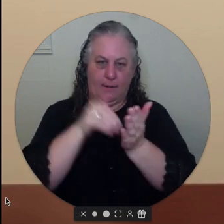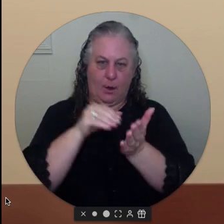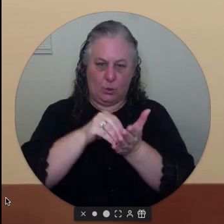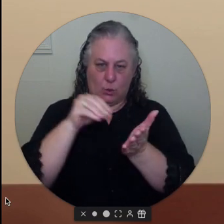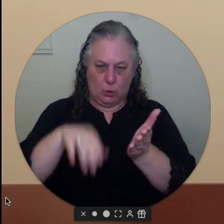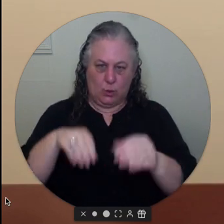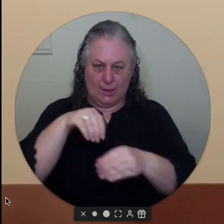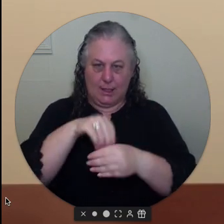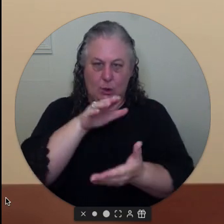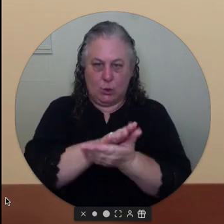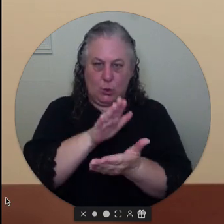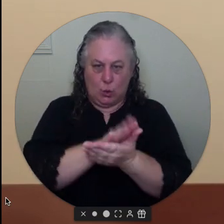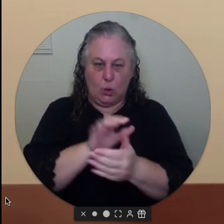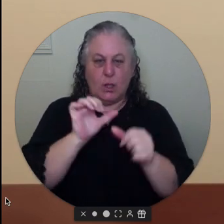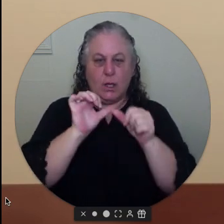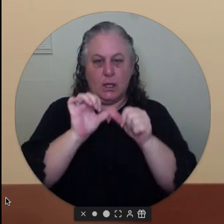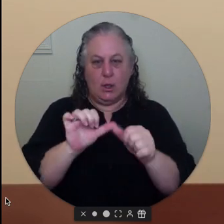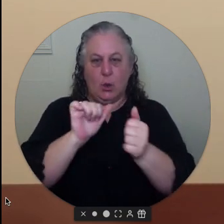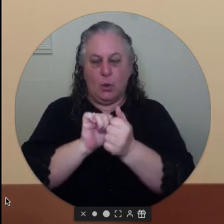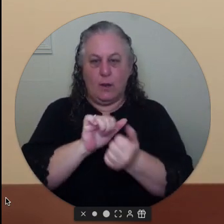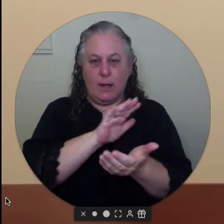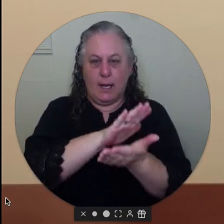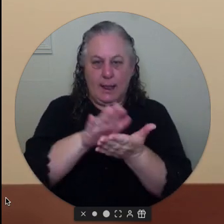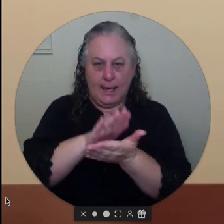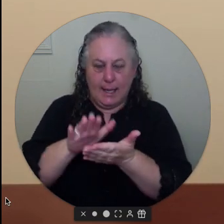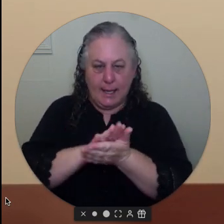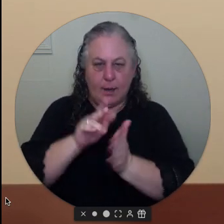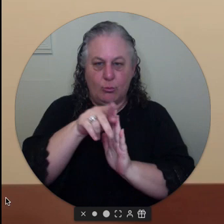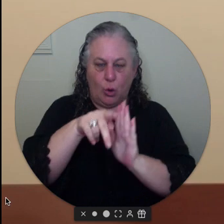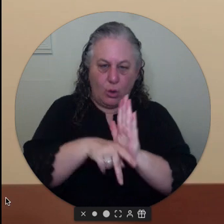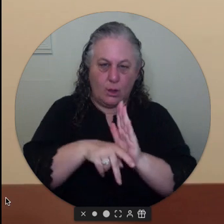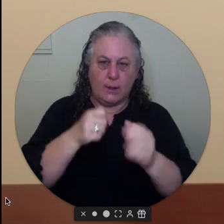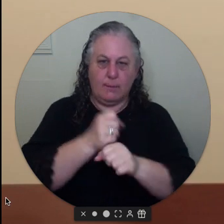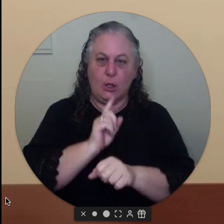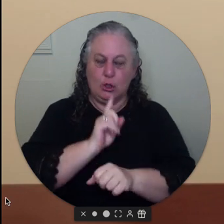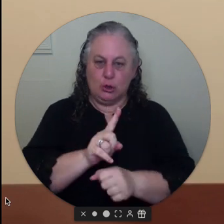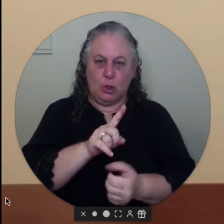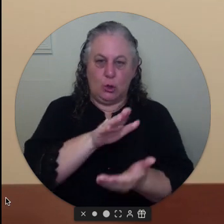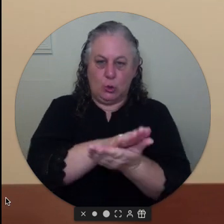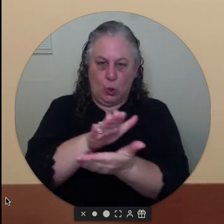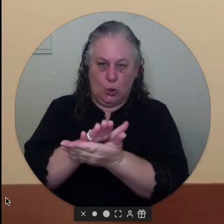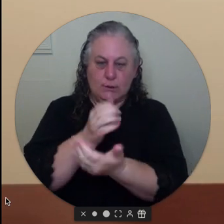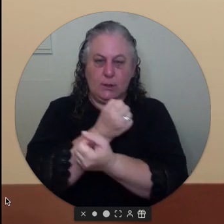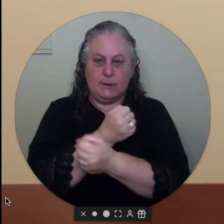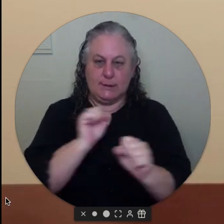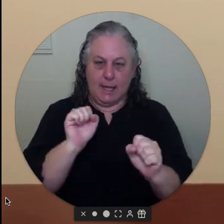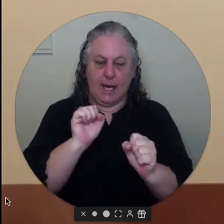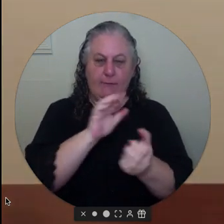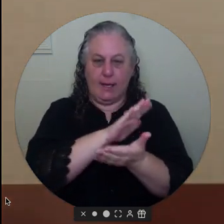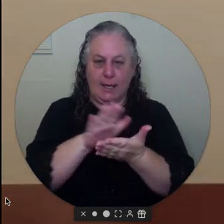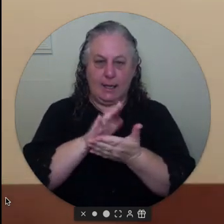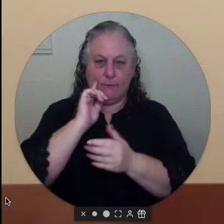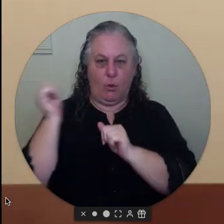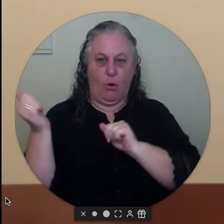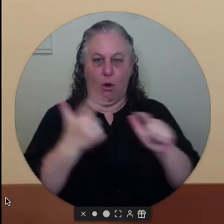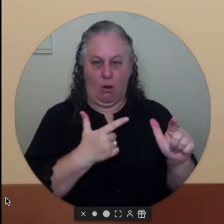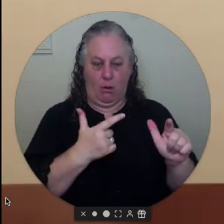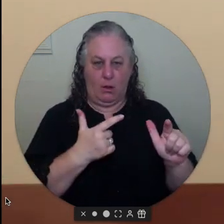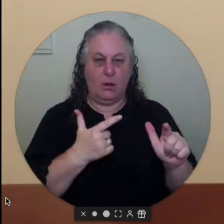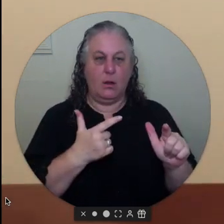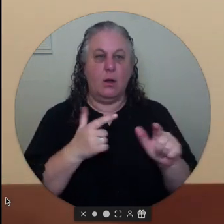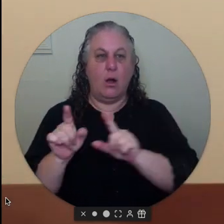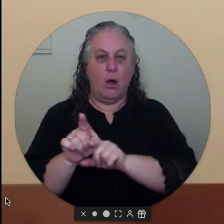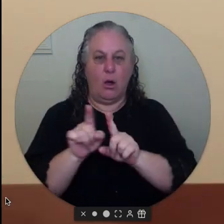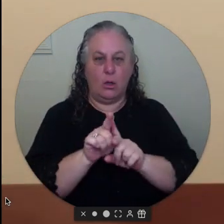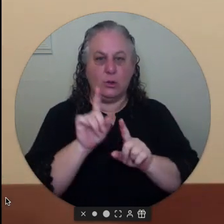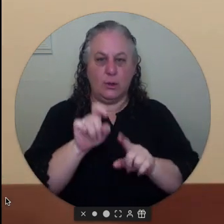schools, continuing with our cleaning protocols and making sure that our school sites are safe and clean for all. I also want to share with